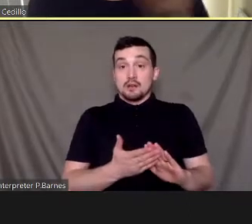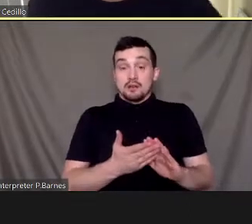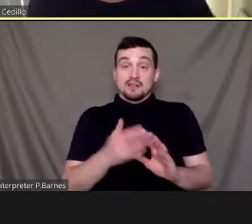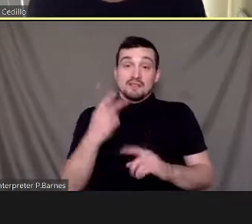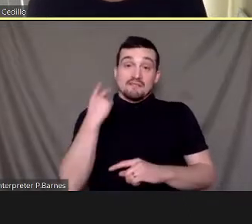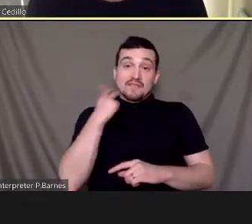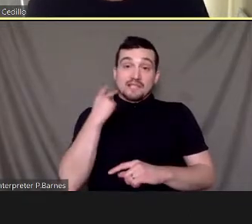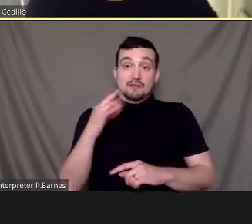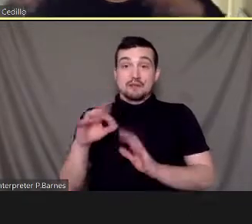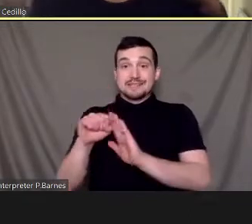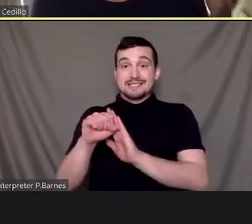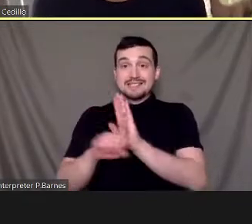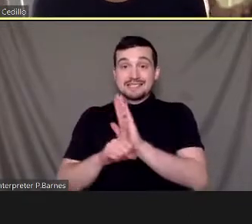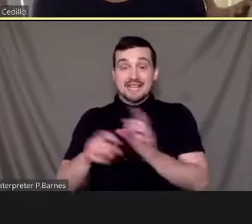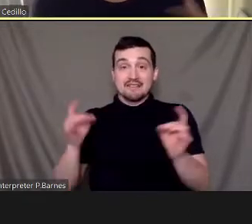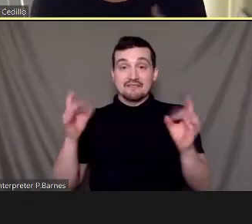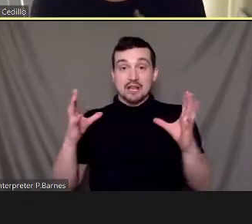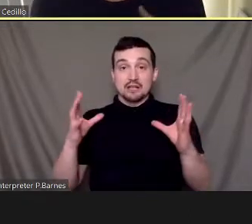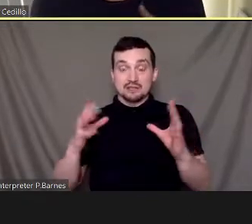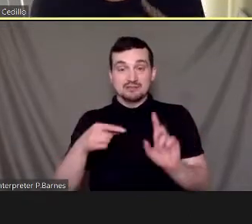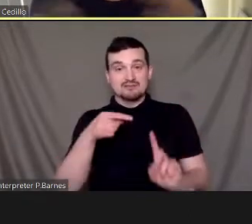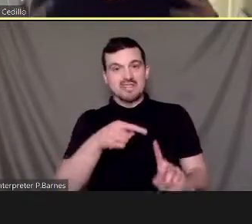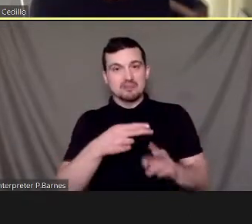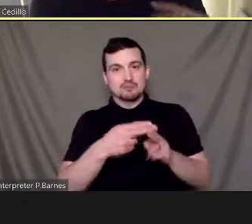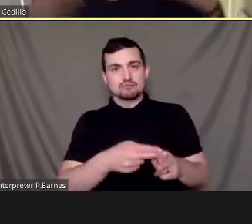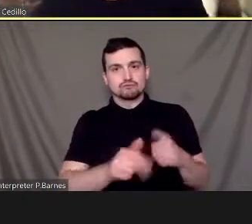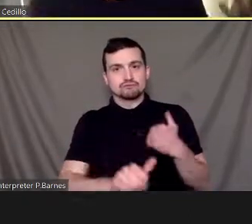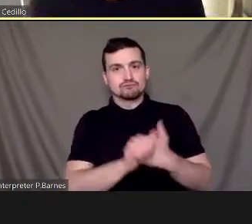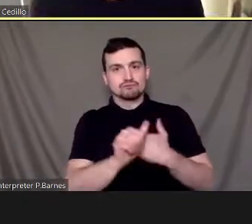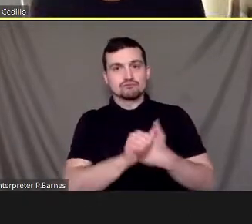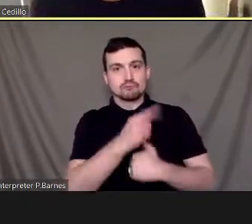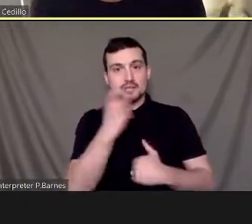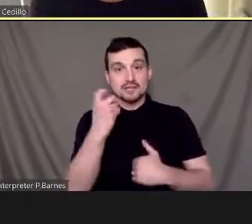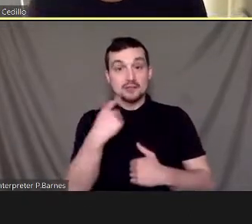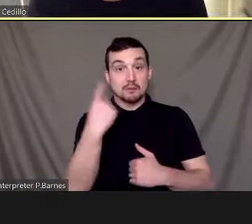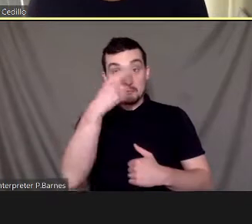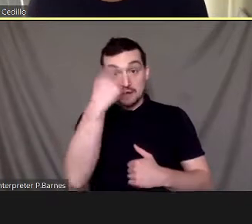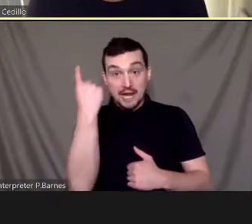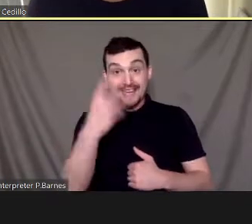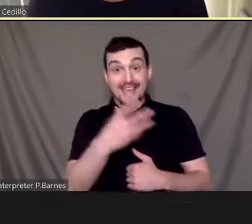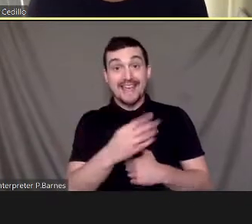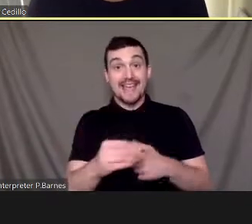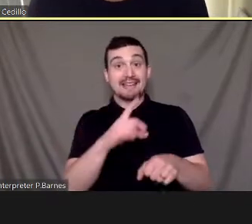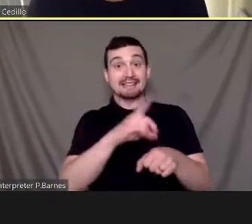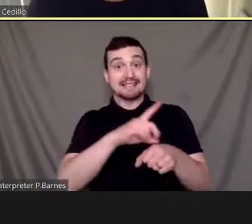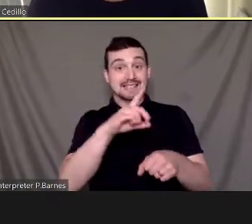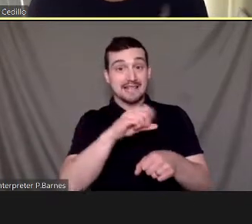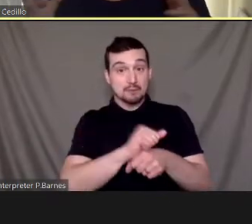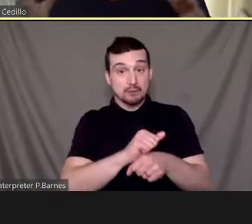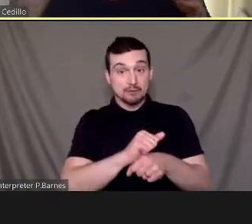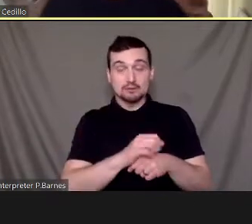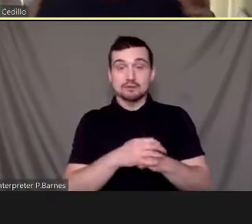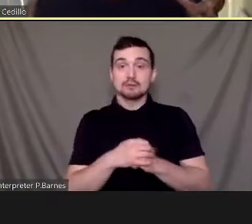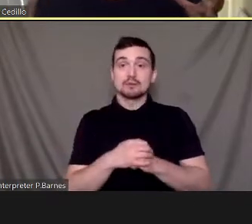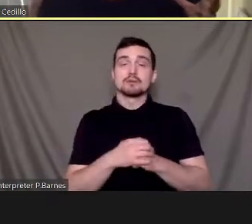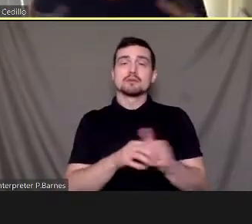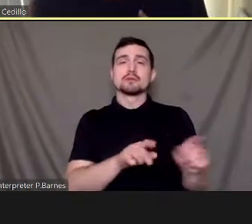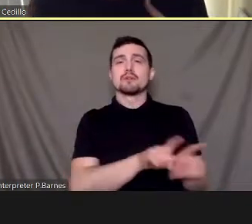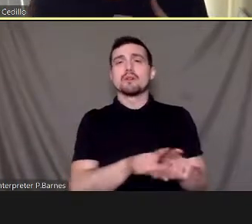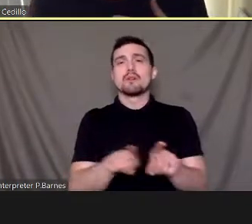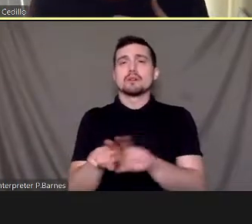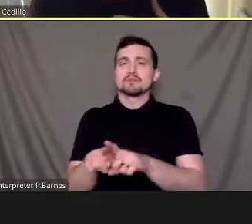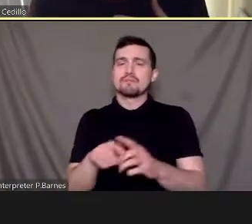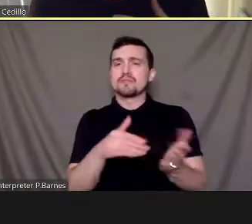state violence, seen as dangerous because they were Black and disabled. It has often been